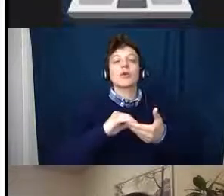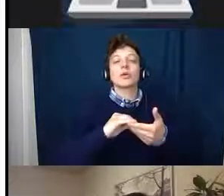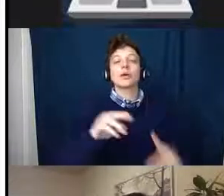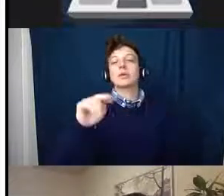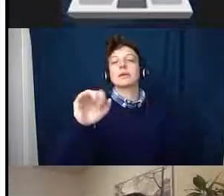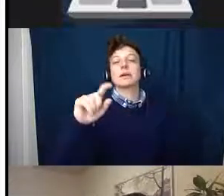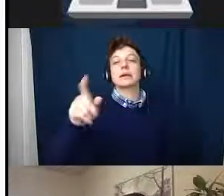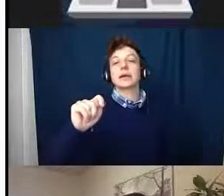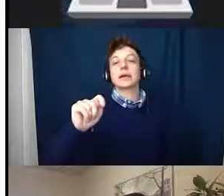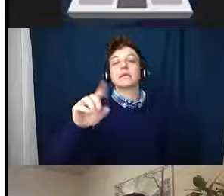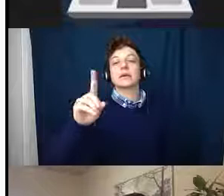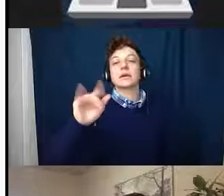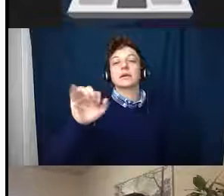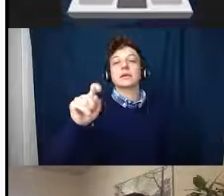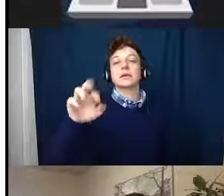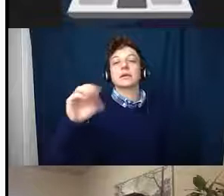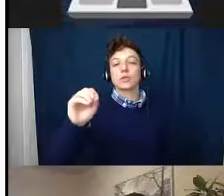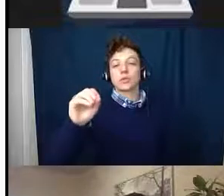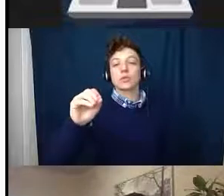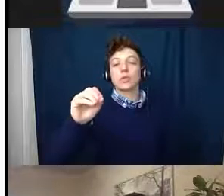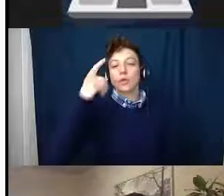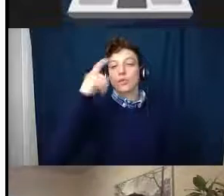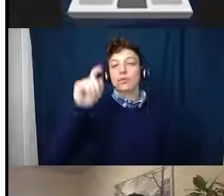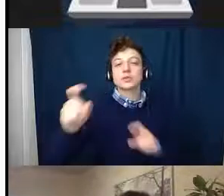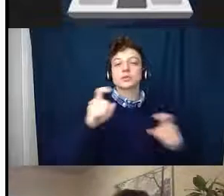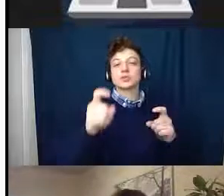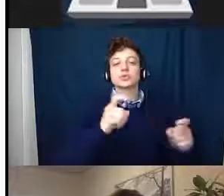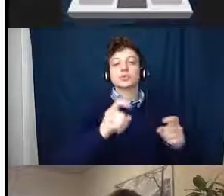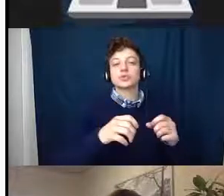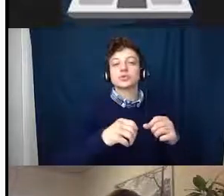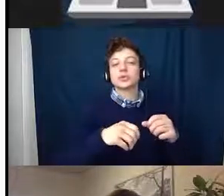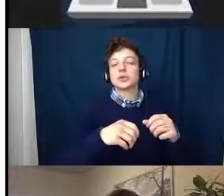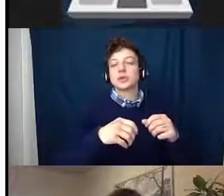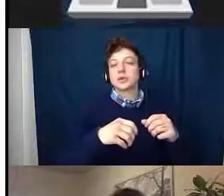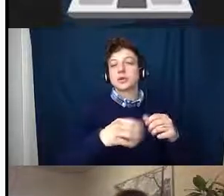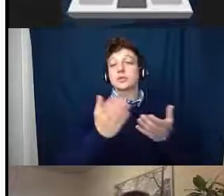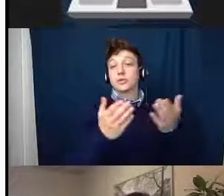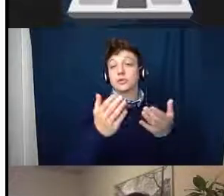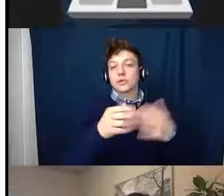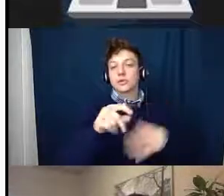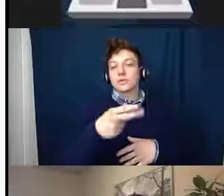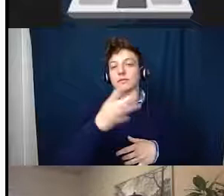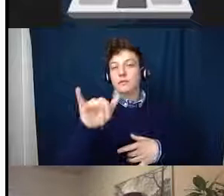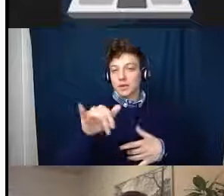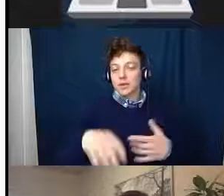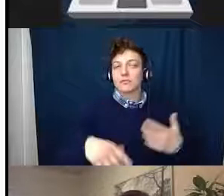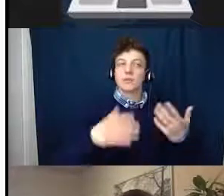a mail-based Narcan and fentanyl test strip distribution service in Philly. So